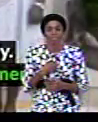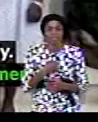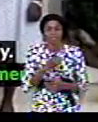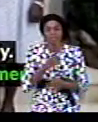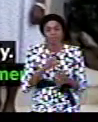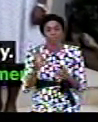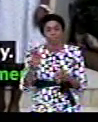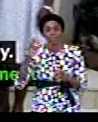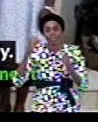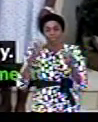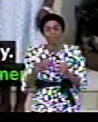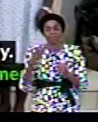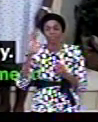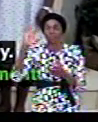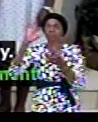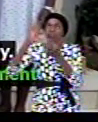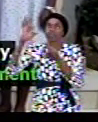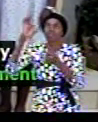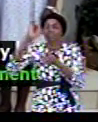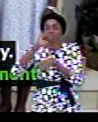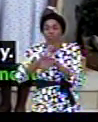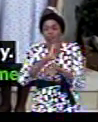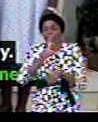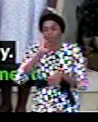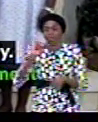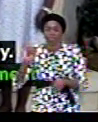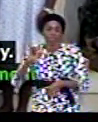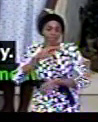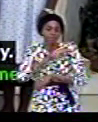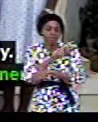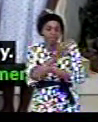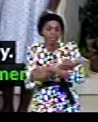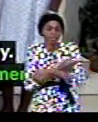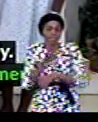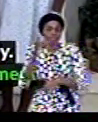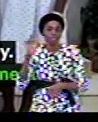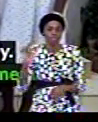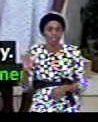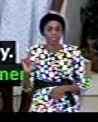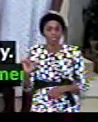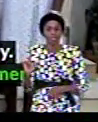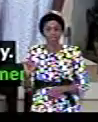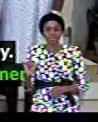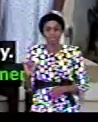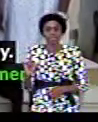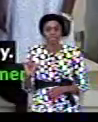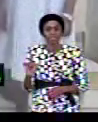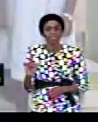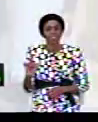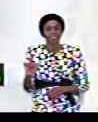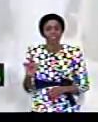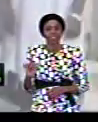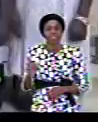by the power of your Spirit working mightily.